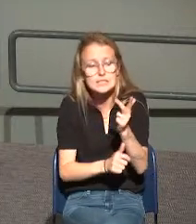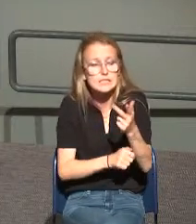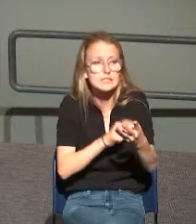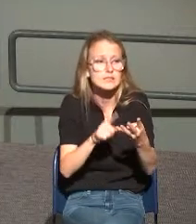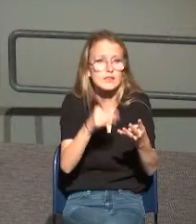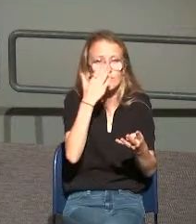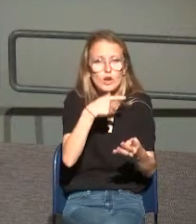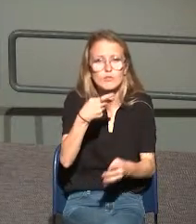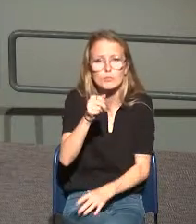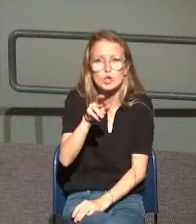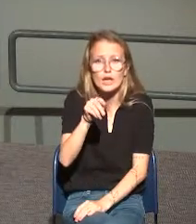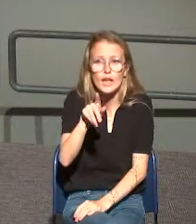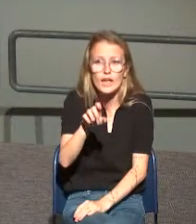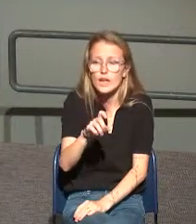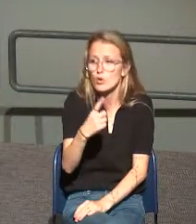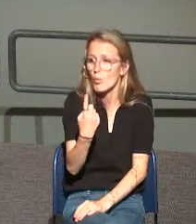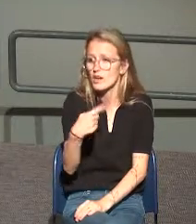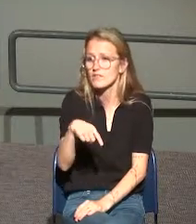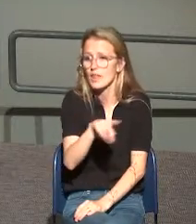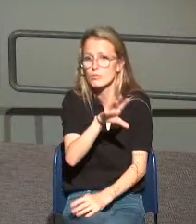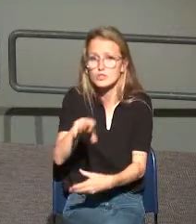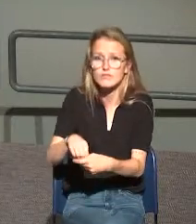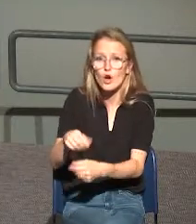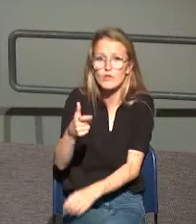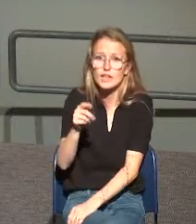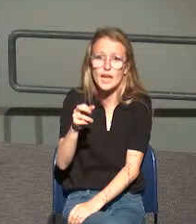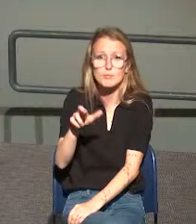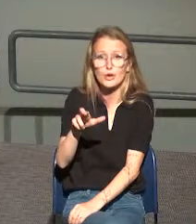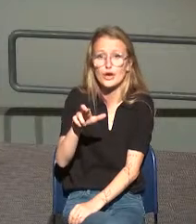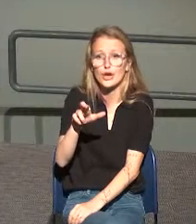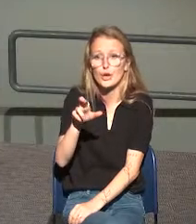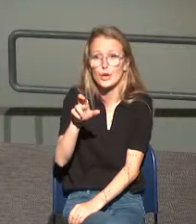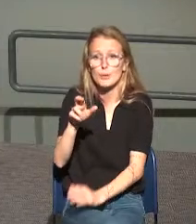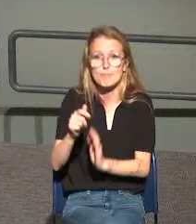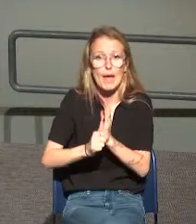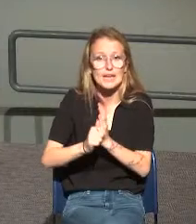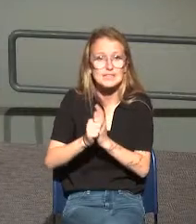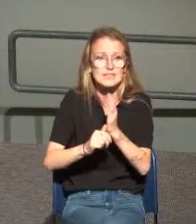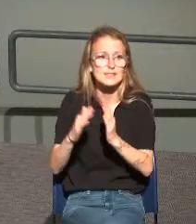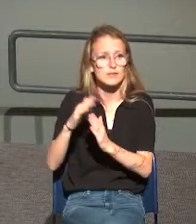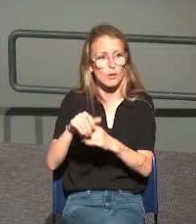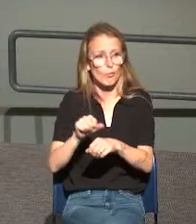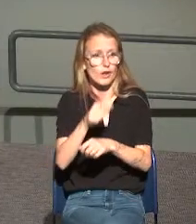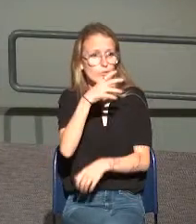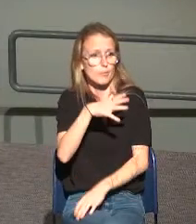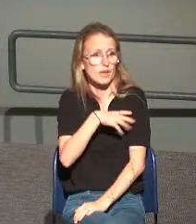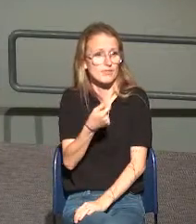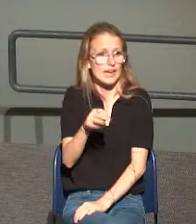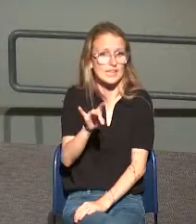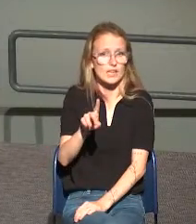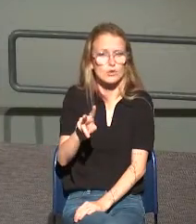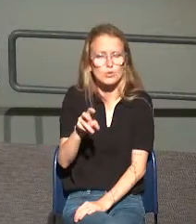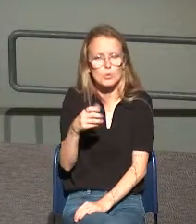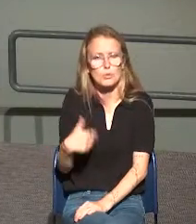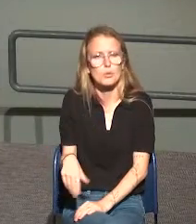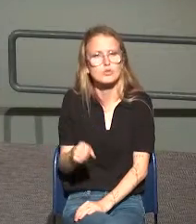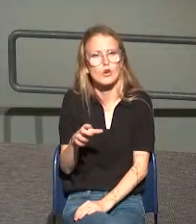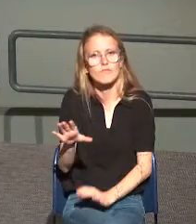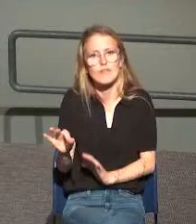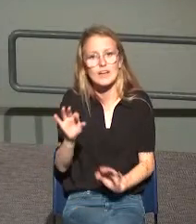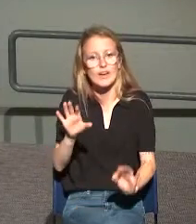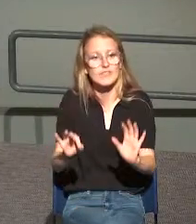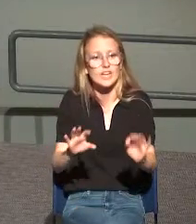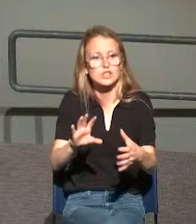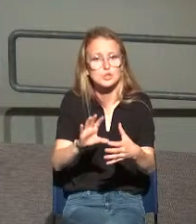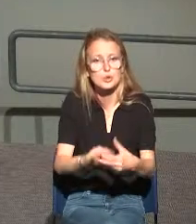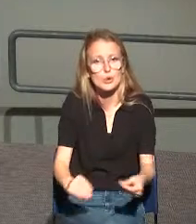was one of Glamour magazine's top 10 working women of 1982. So finding the story, you know,